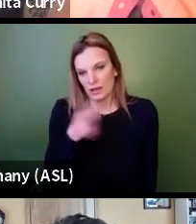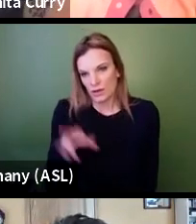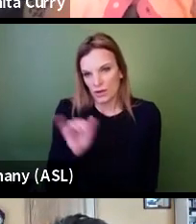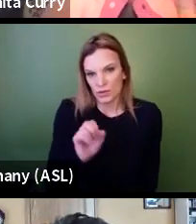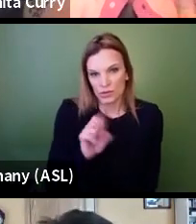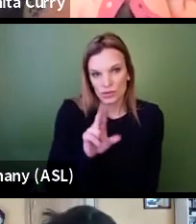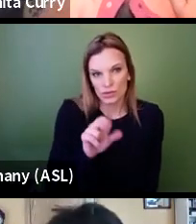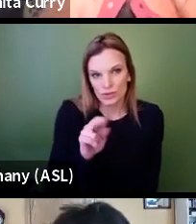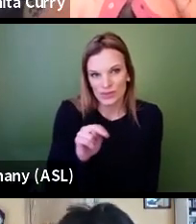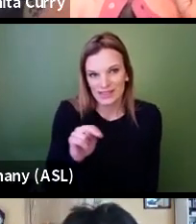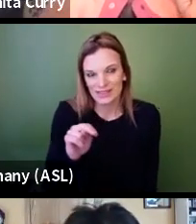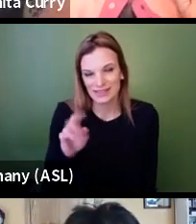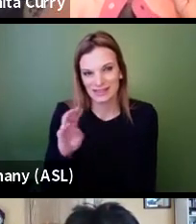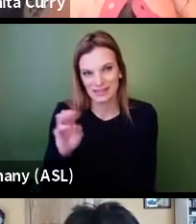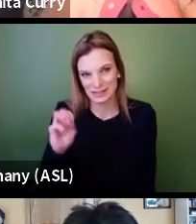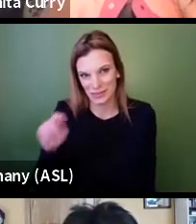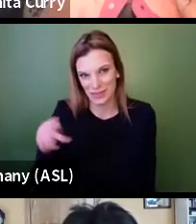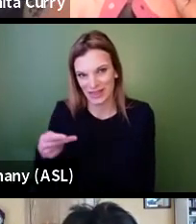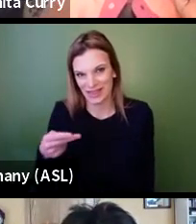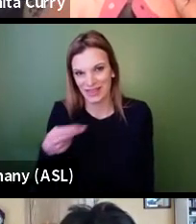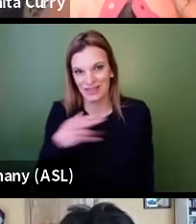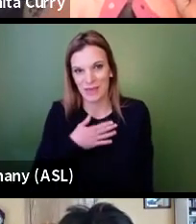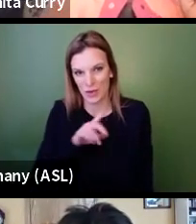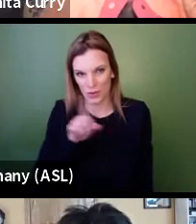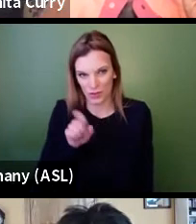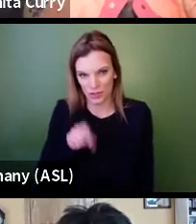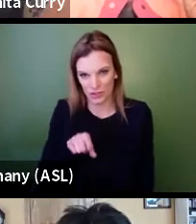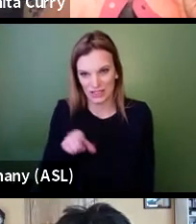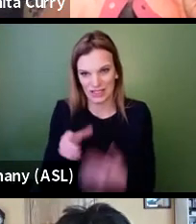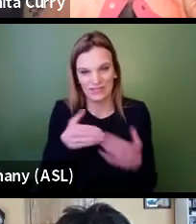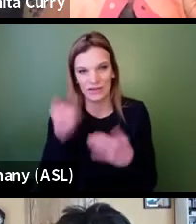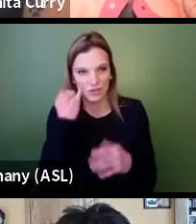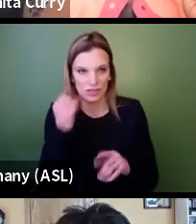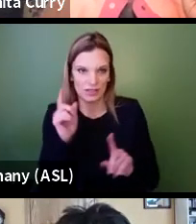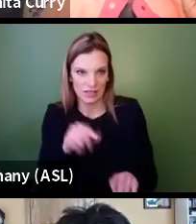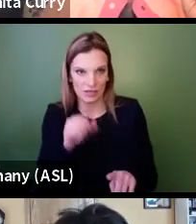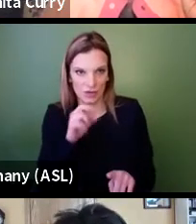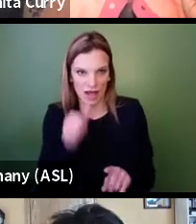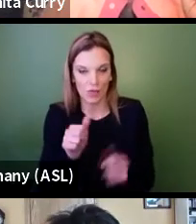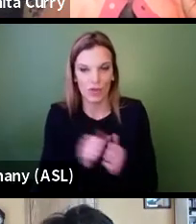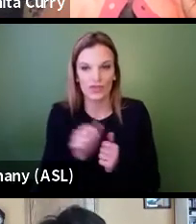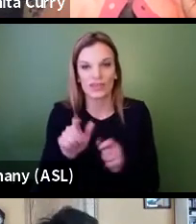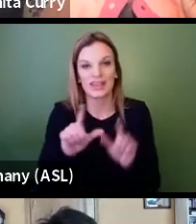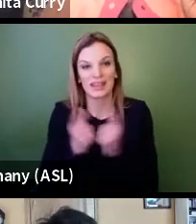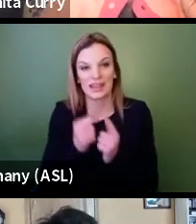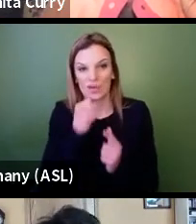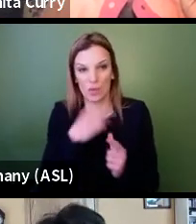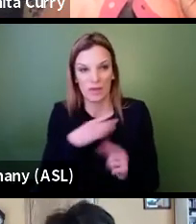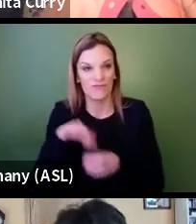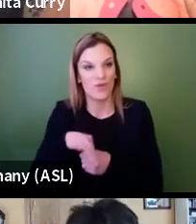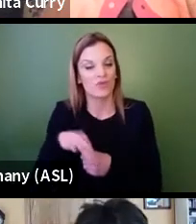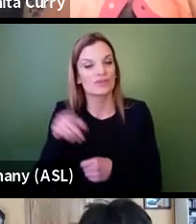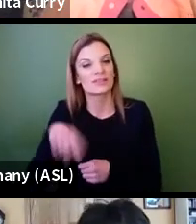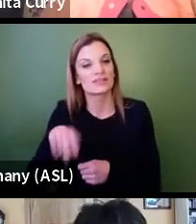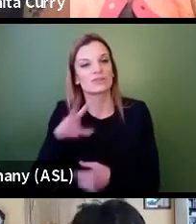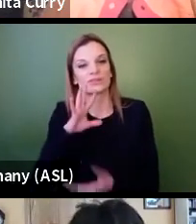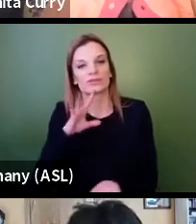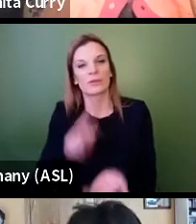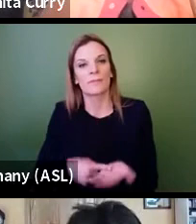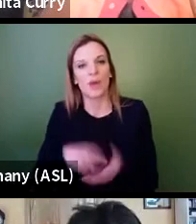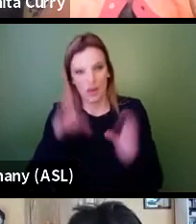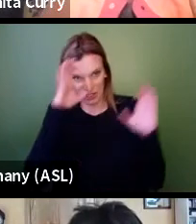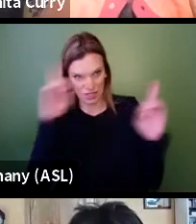still watching, that this was gonna be my question, whether she was going to attend this, because she had, with the League of Women Voters, they had talked about educating their members and